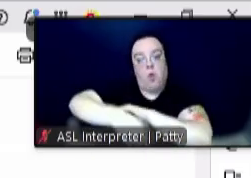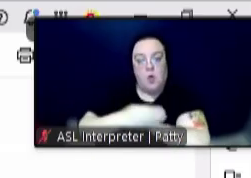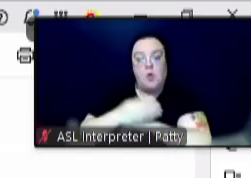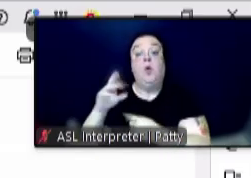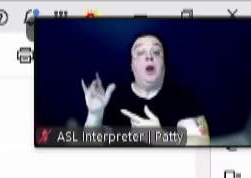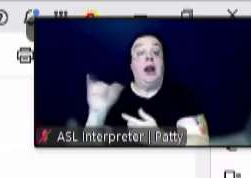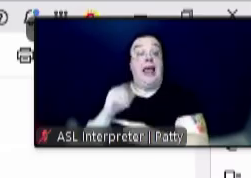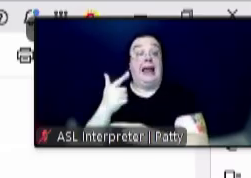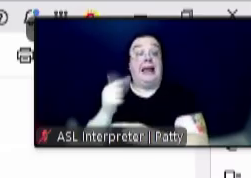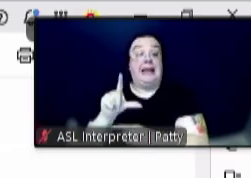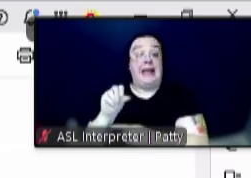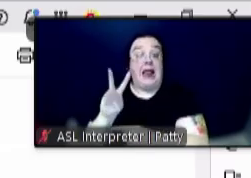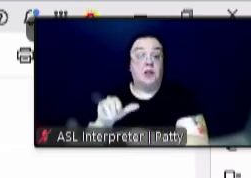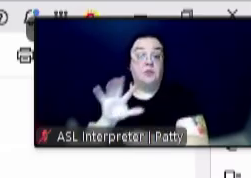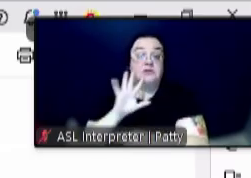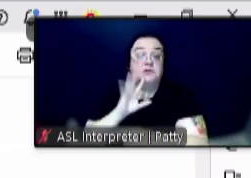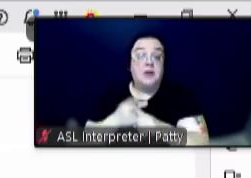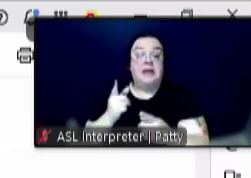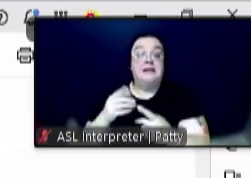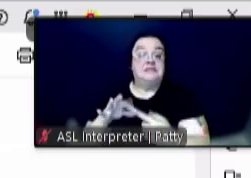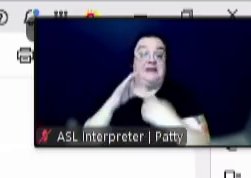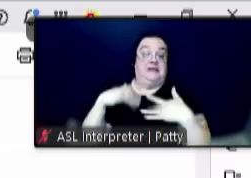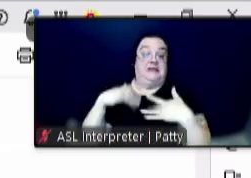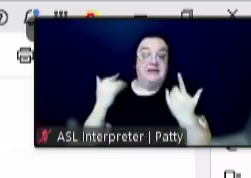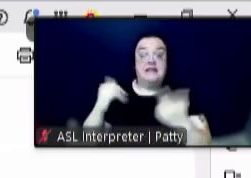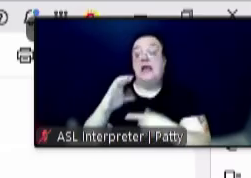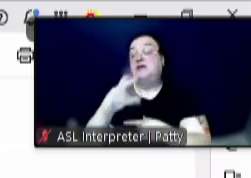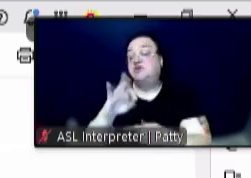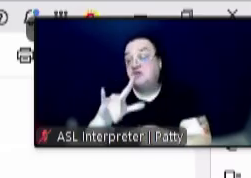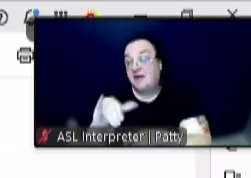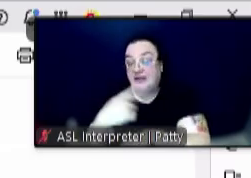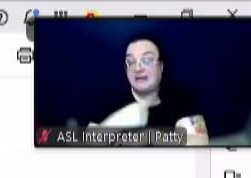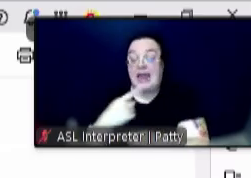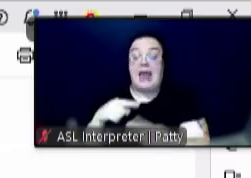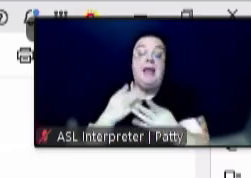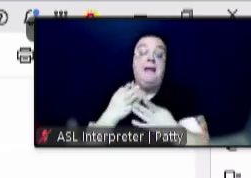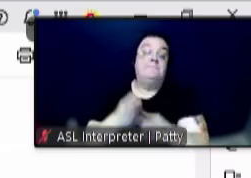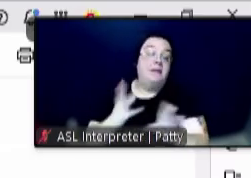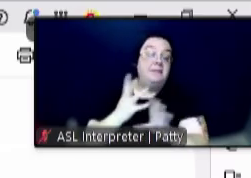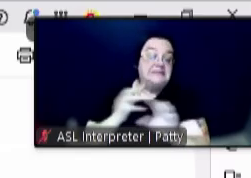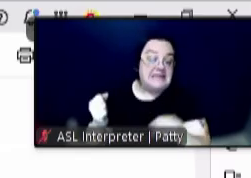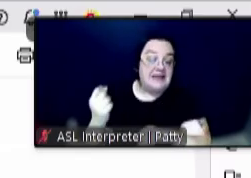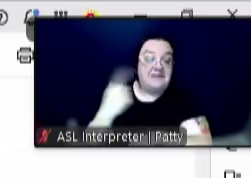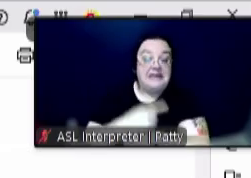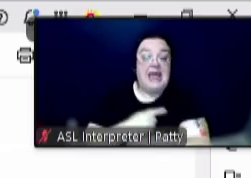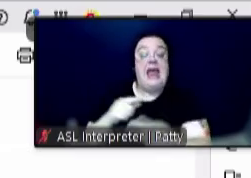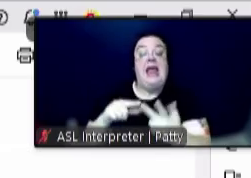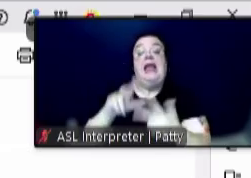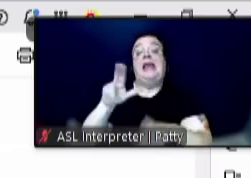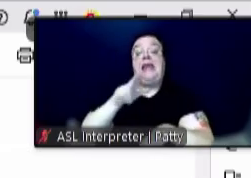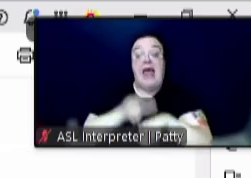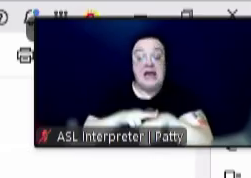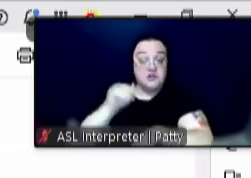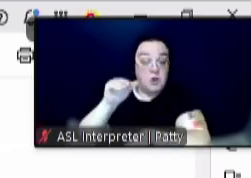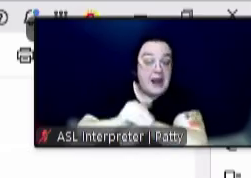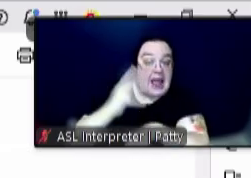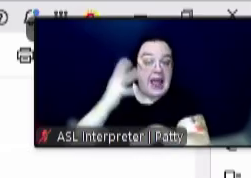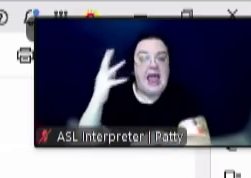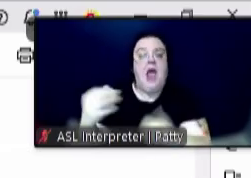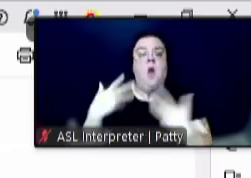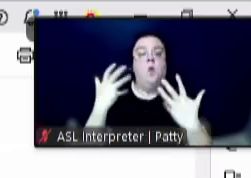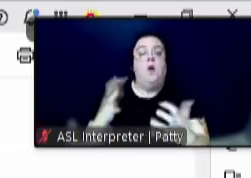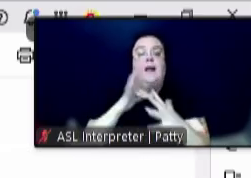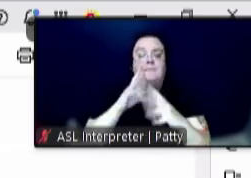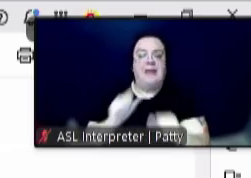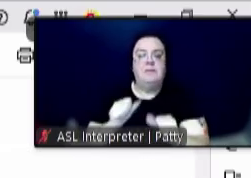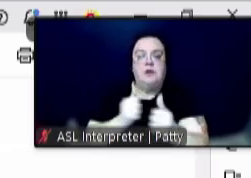said, a lot of the events, whether it's Cheverly Day, Public Safety Day, National Night Out, all of those things, we wanted to be able to track the costs